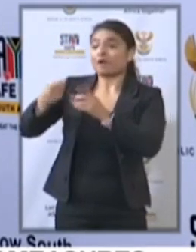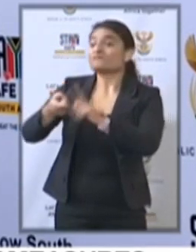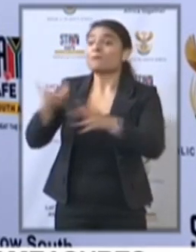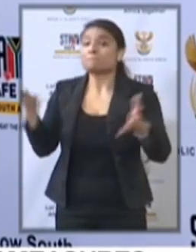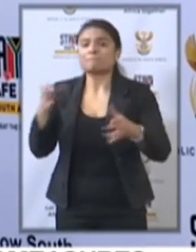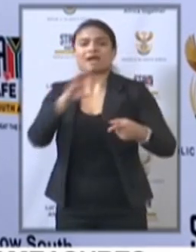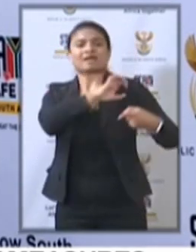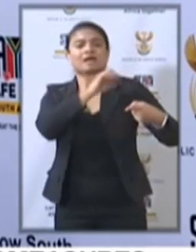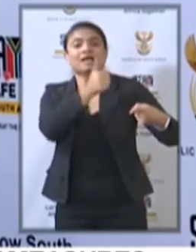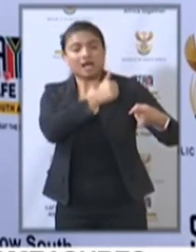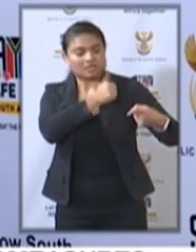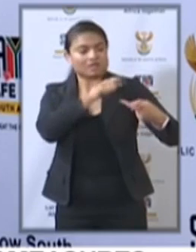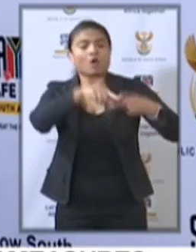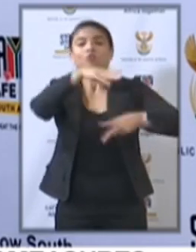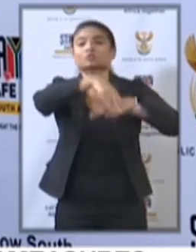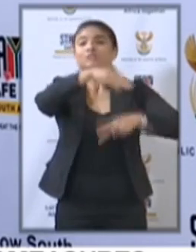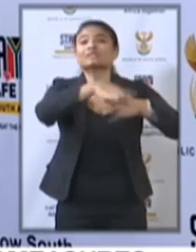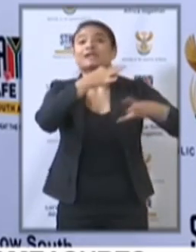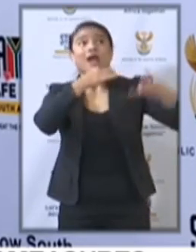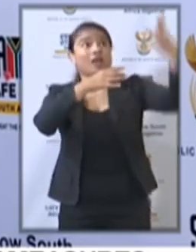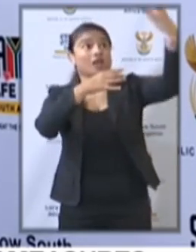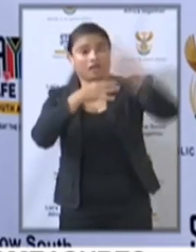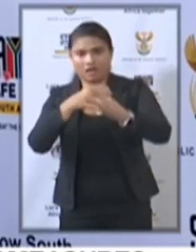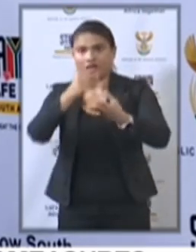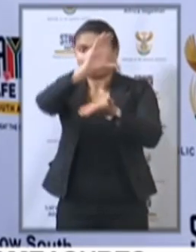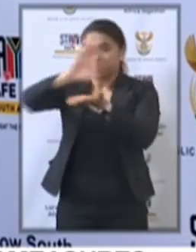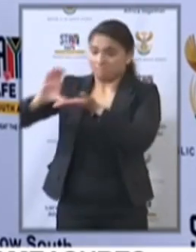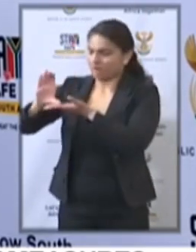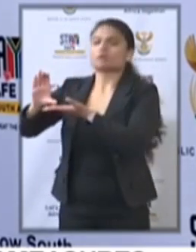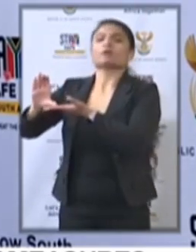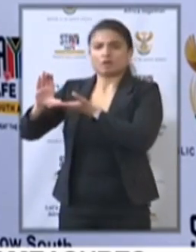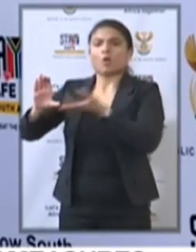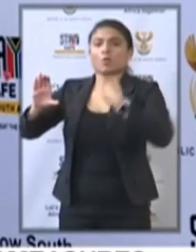and the UK to supplement our 15 million rands.